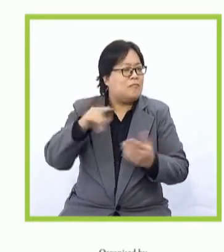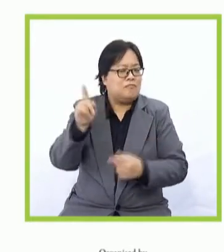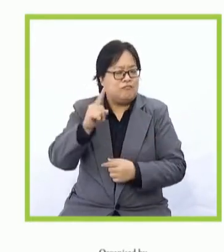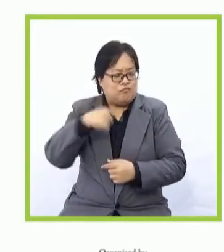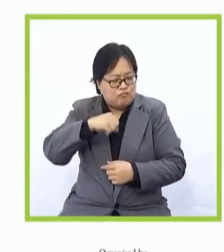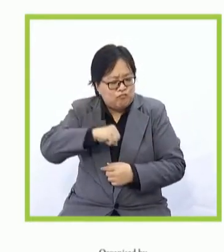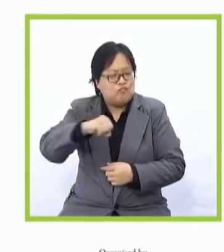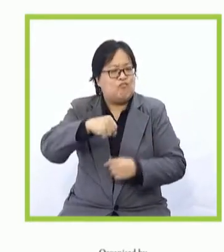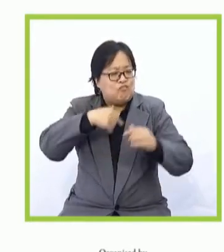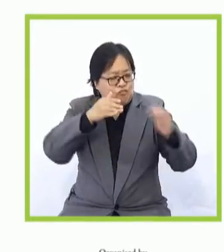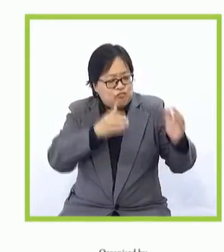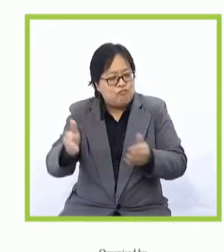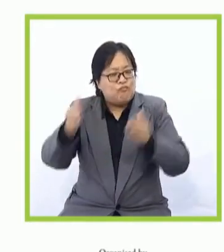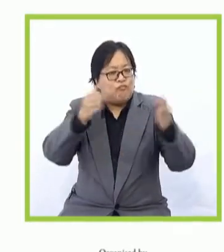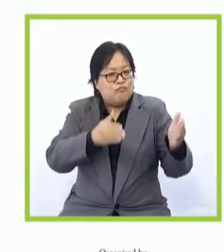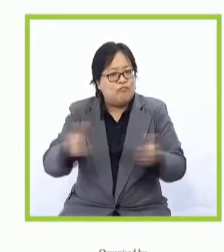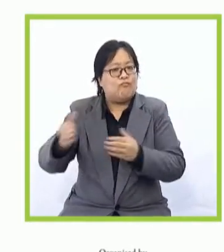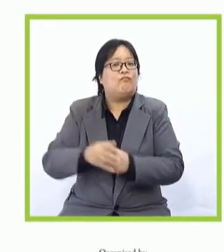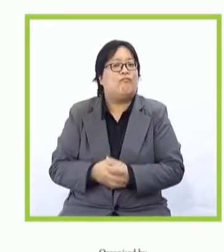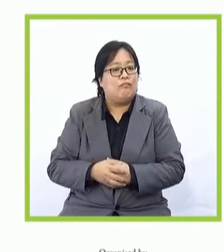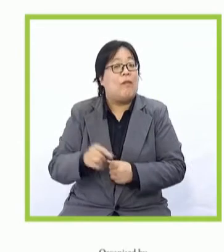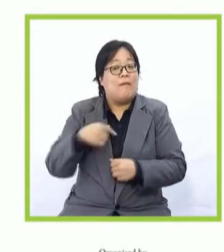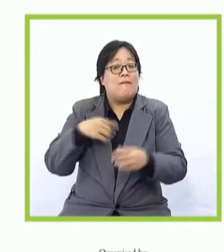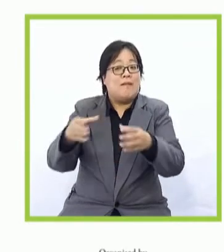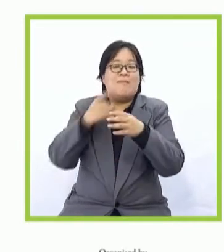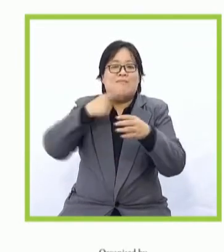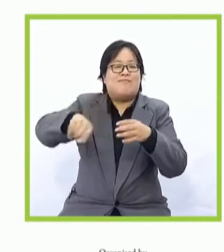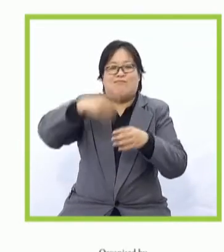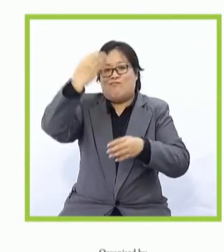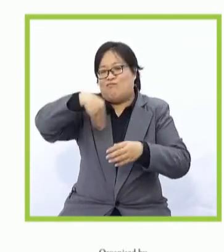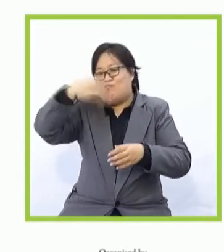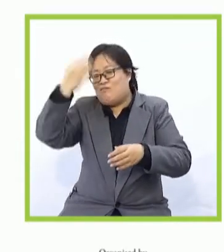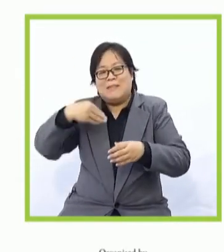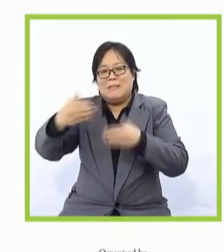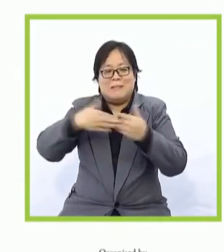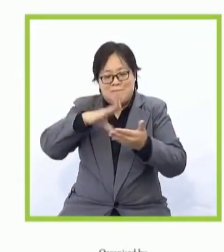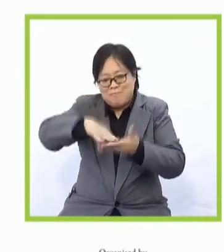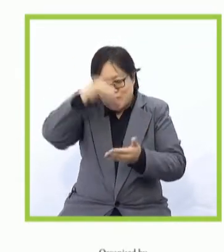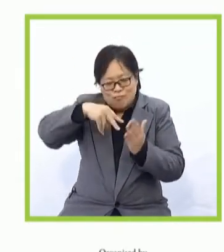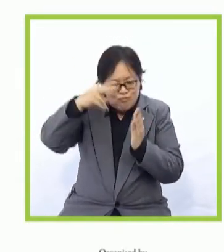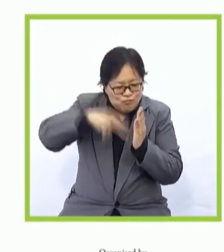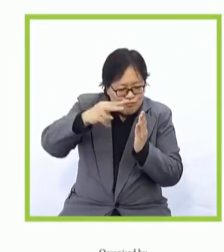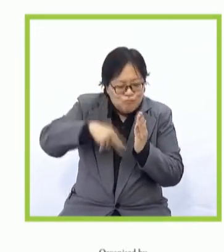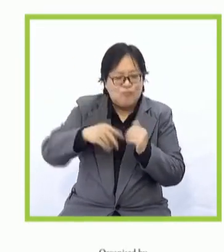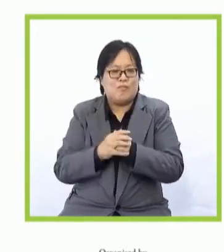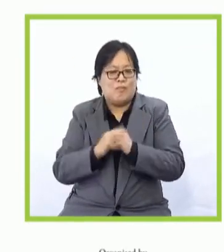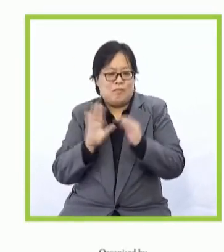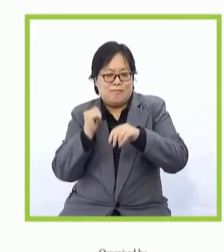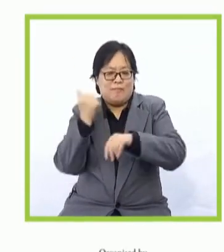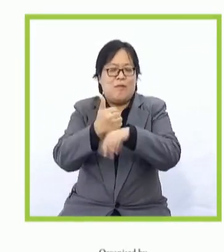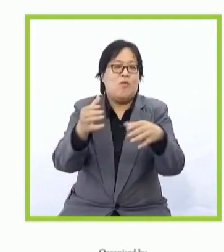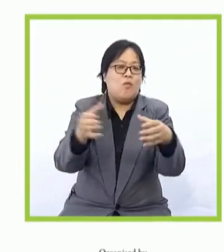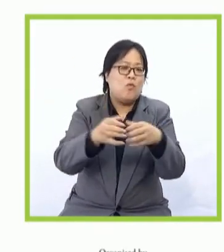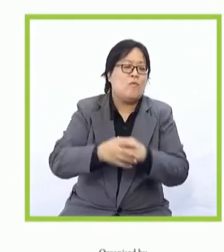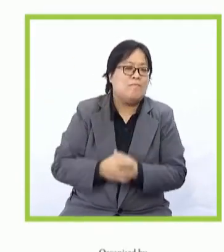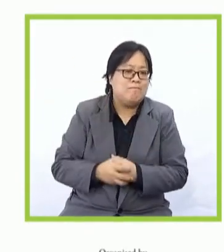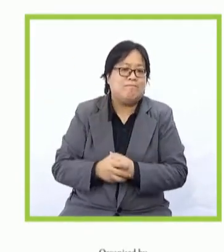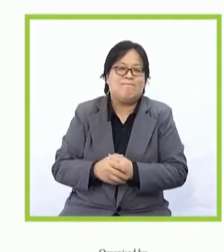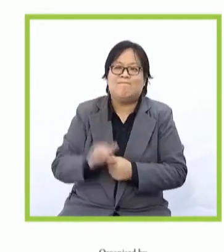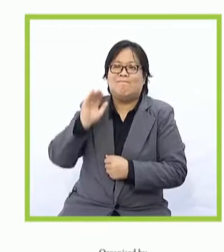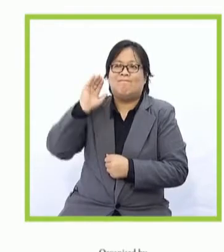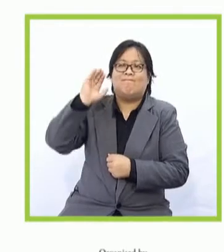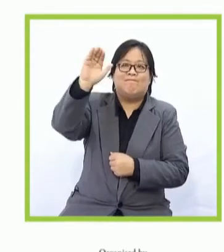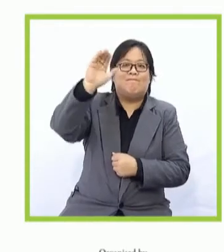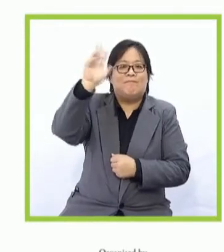they organized. This is a group of women who were illiterate. They taught themselves to read. They taught themselves how to form a group. And through pressure, they